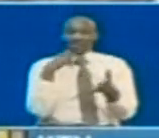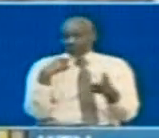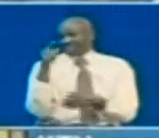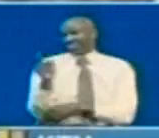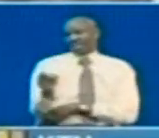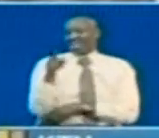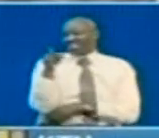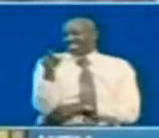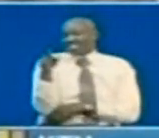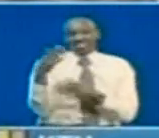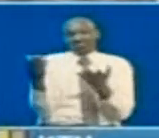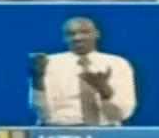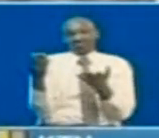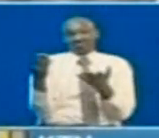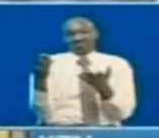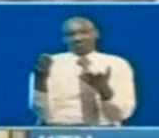These allegations